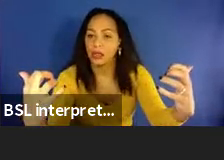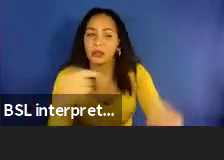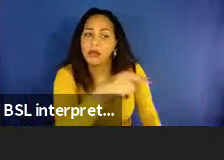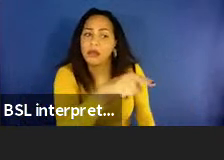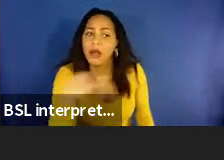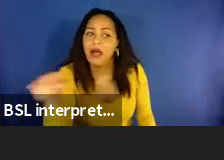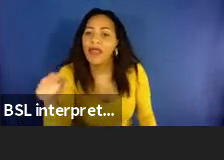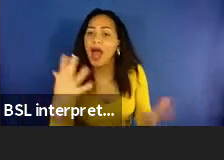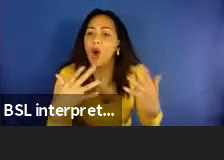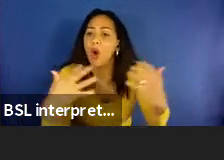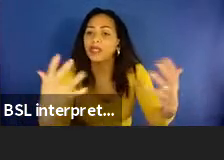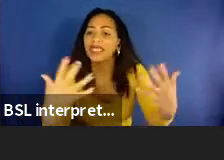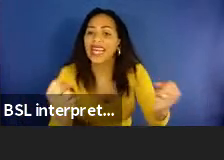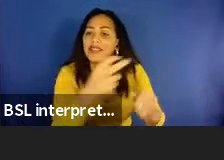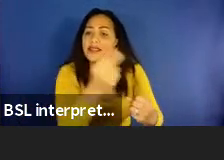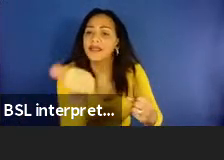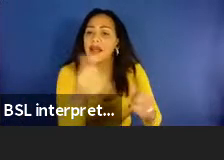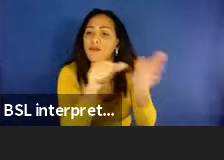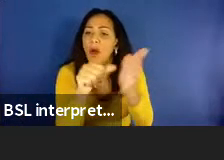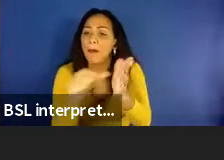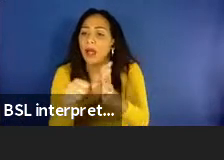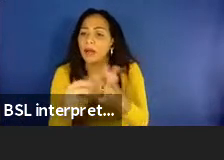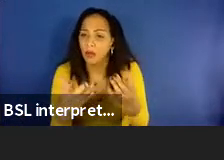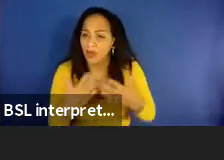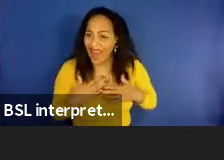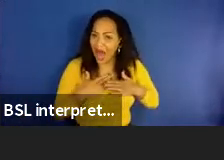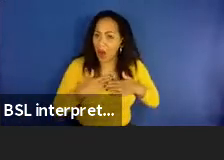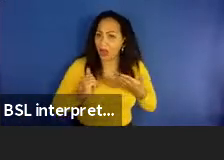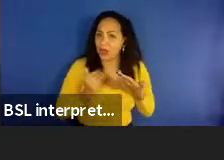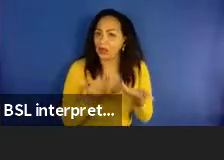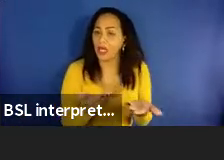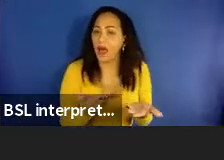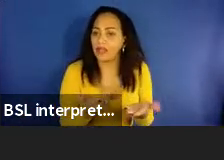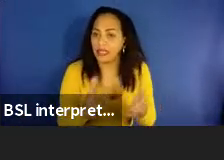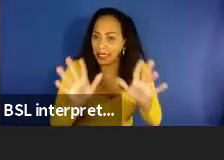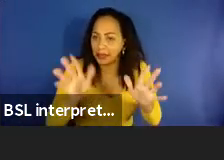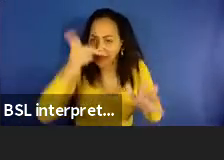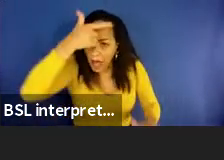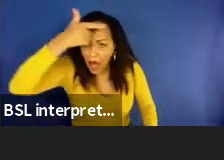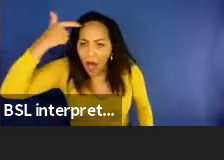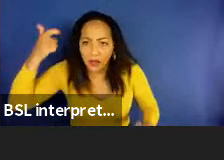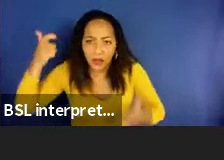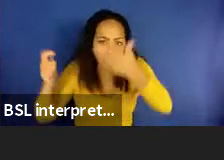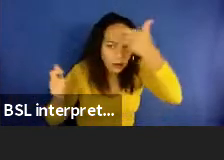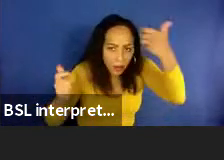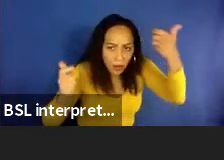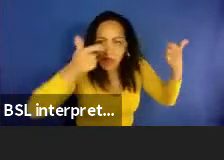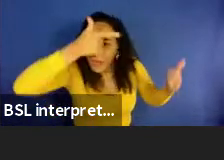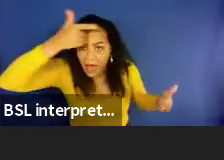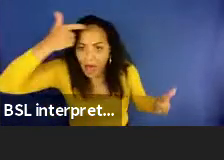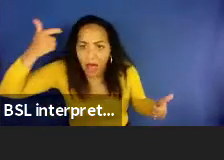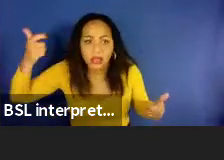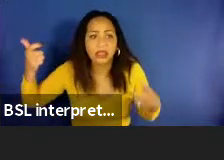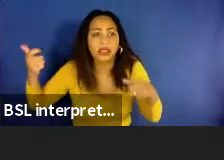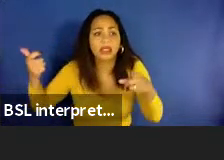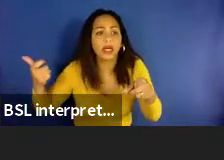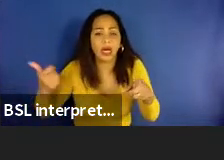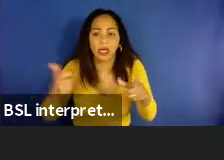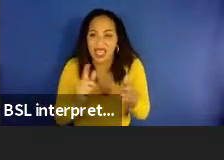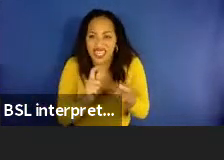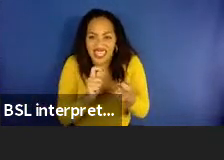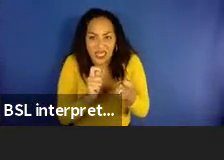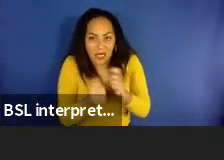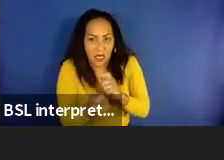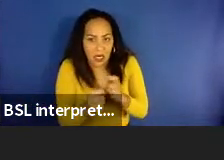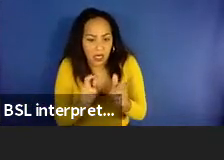with regards to their different services. And through a number of different pivots or even just iterations, they were able to understand how they could